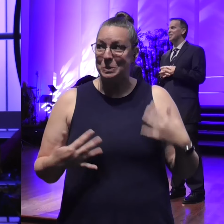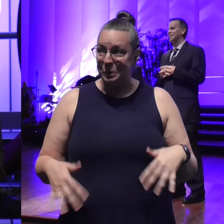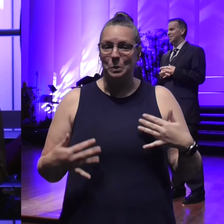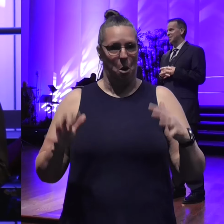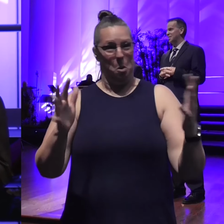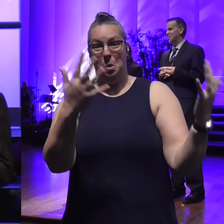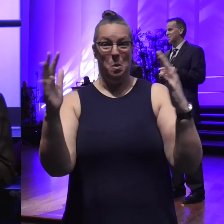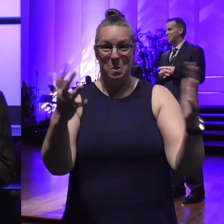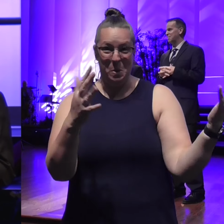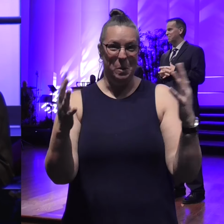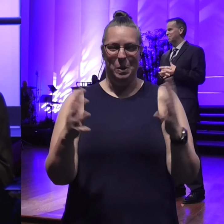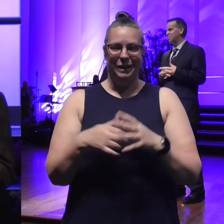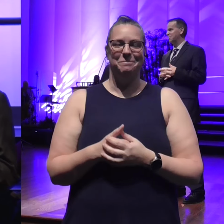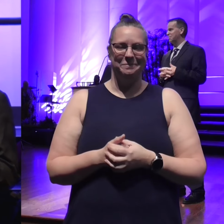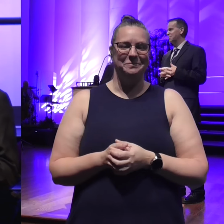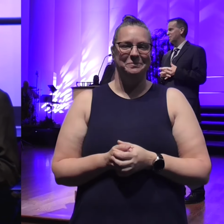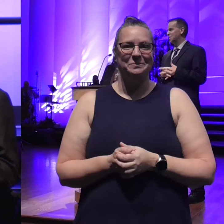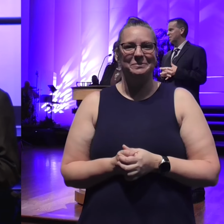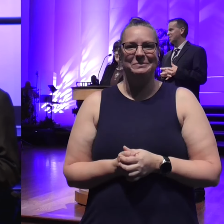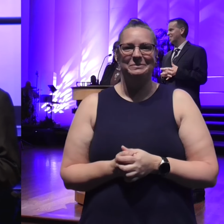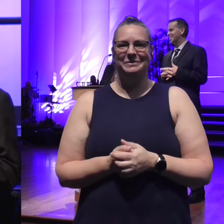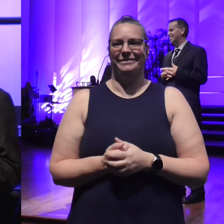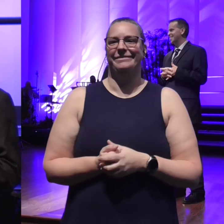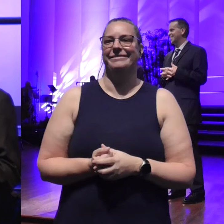Church. Yes.